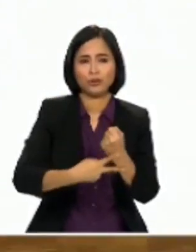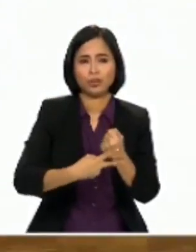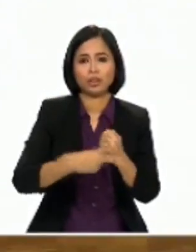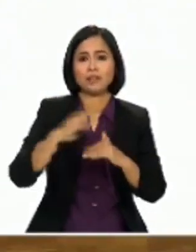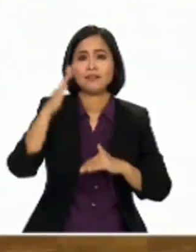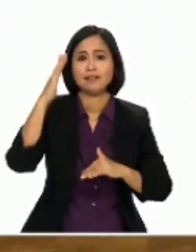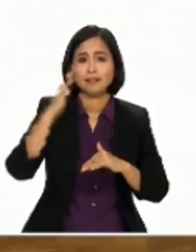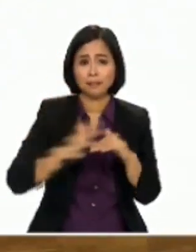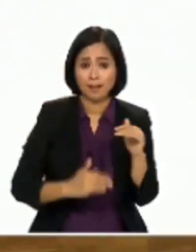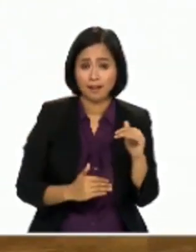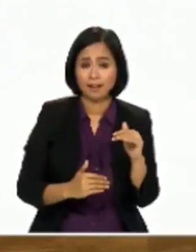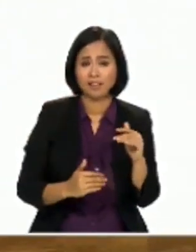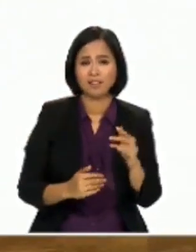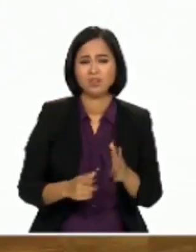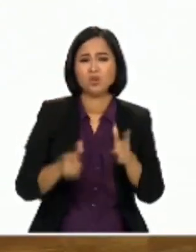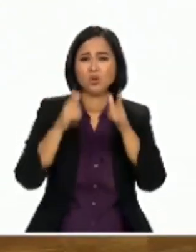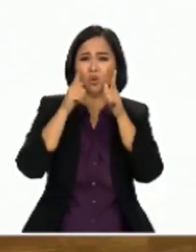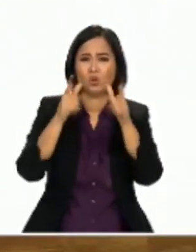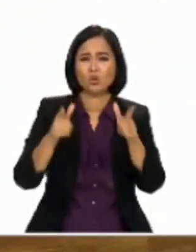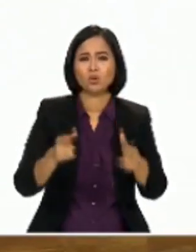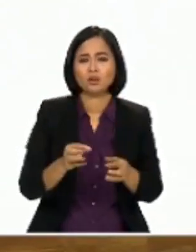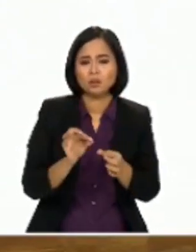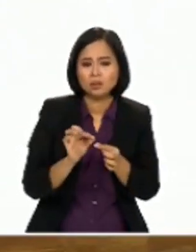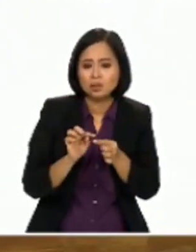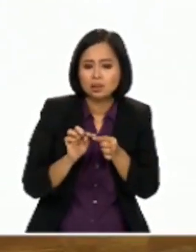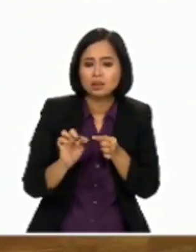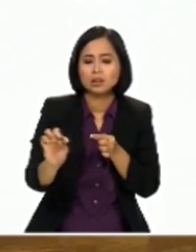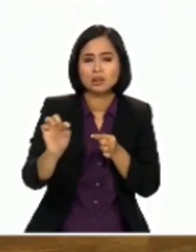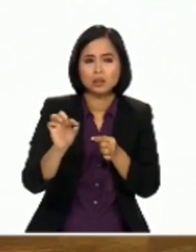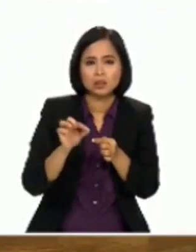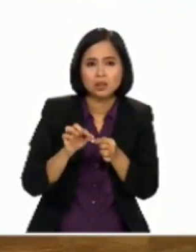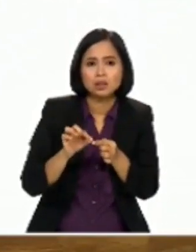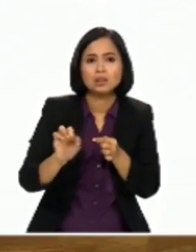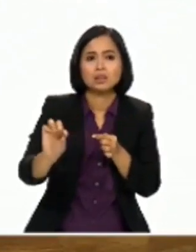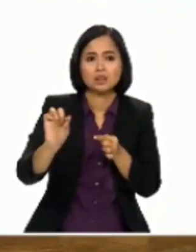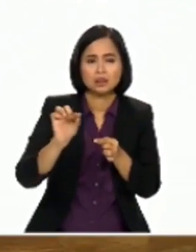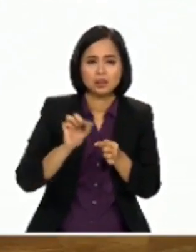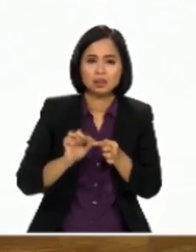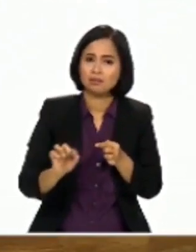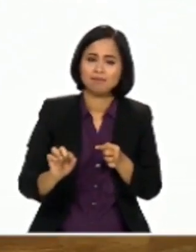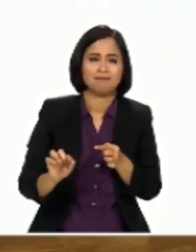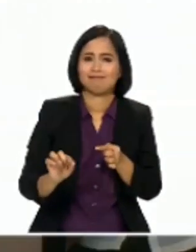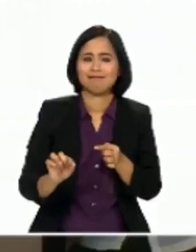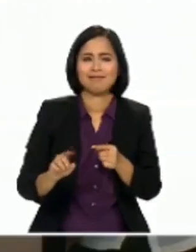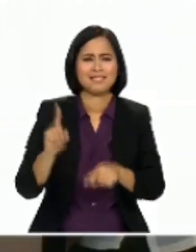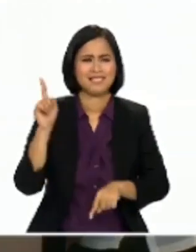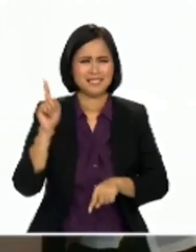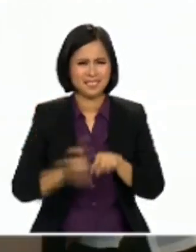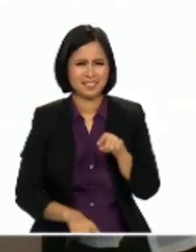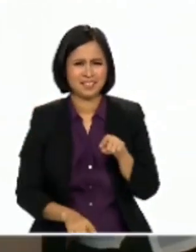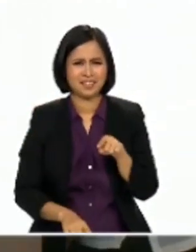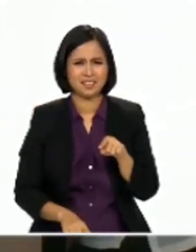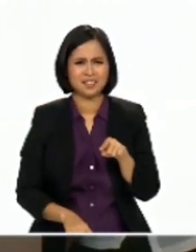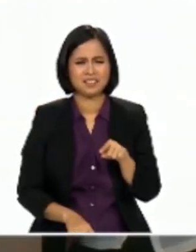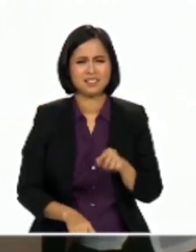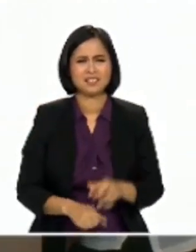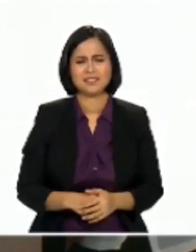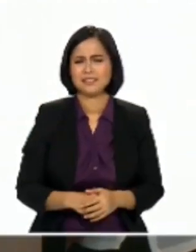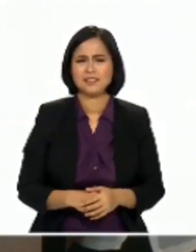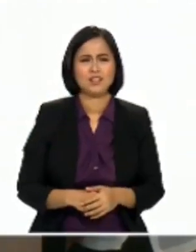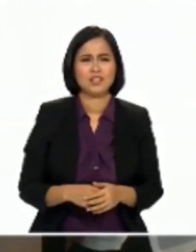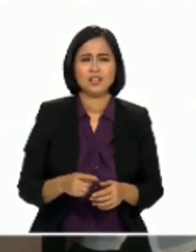it parang sprinkle na ibigay mo sa mga tao, you cannot, sabi ng Supreme Court, tama sila, you can